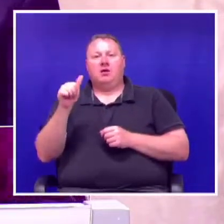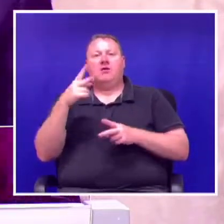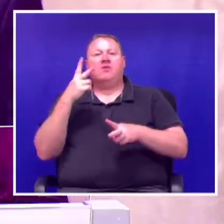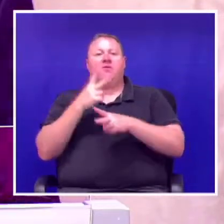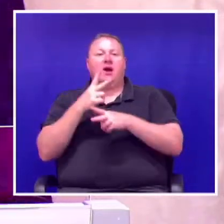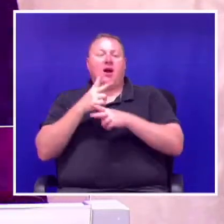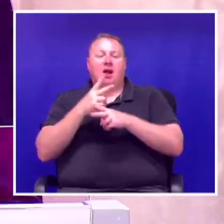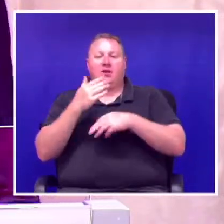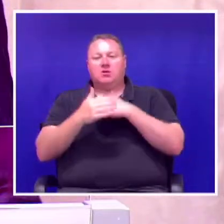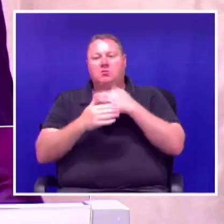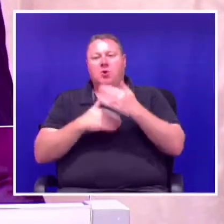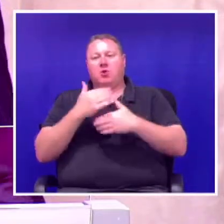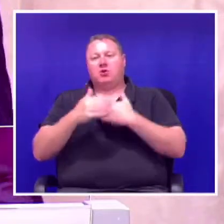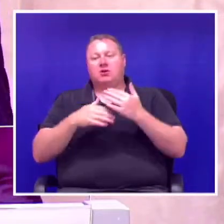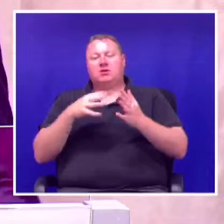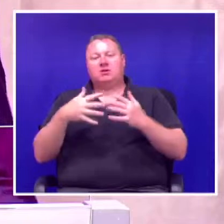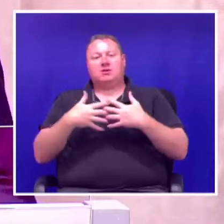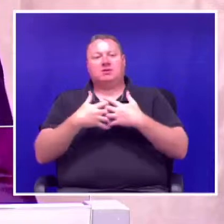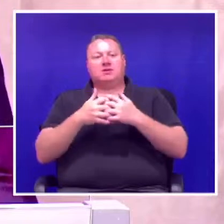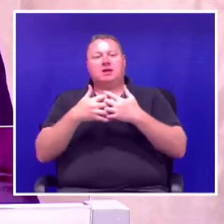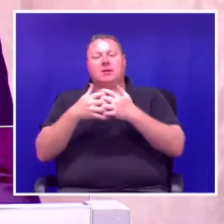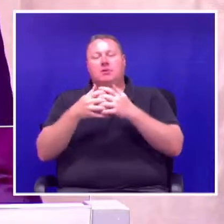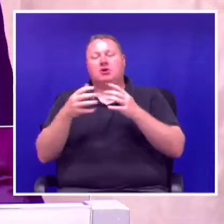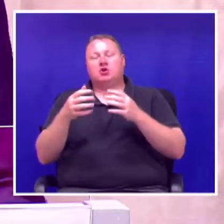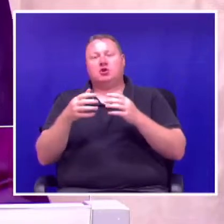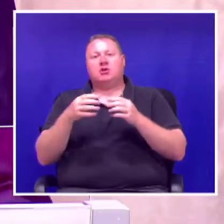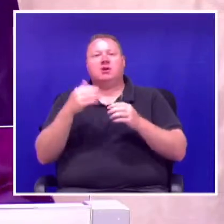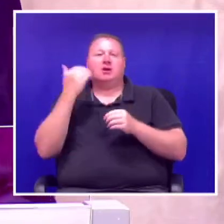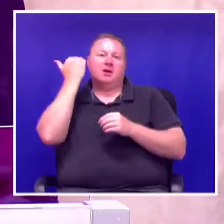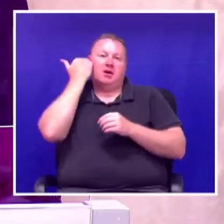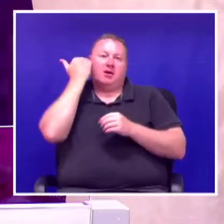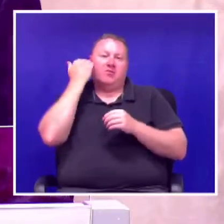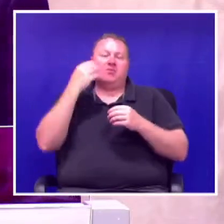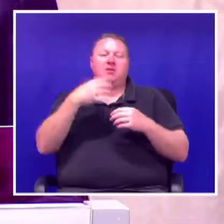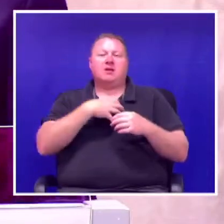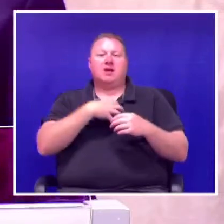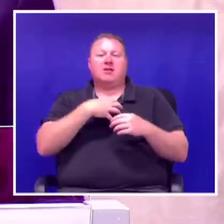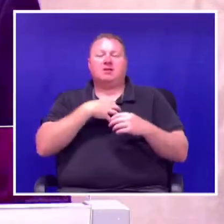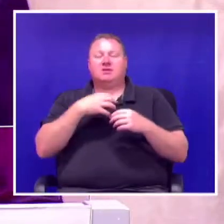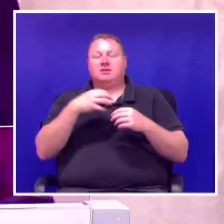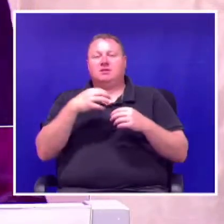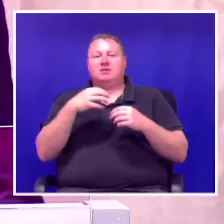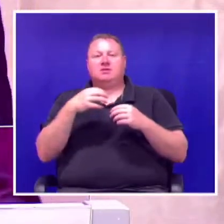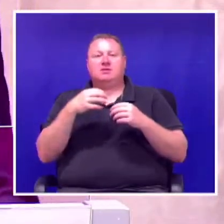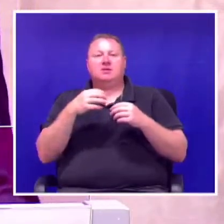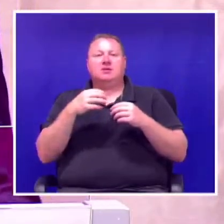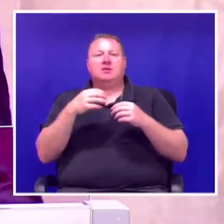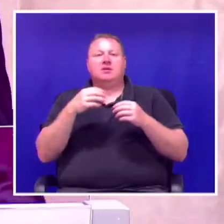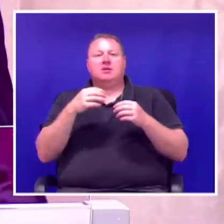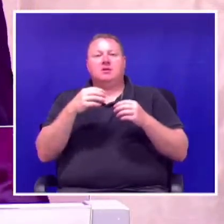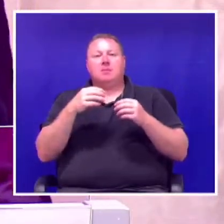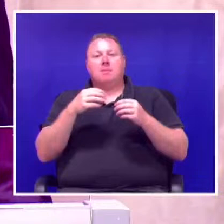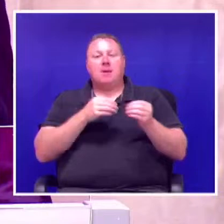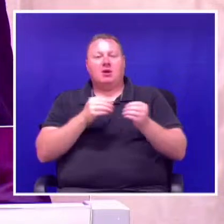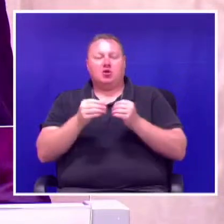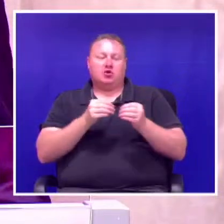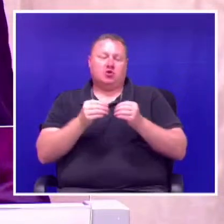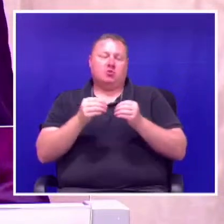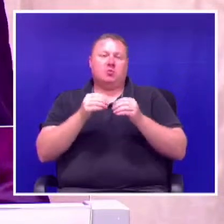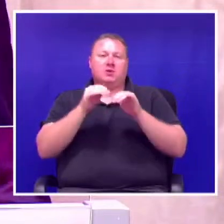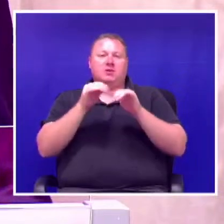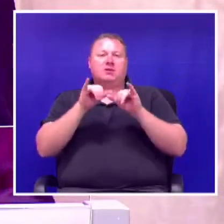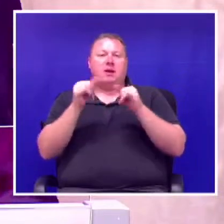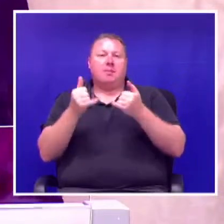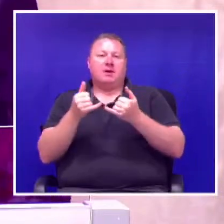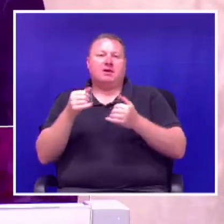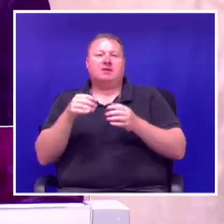processes towards establishment of the State Asset Management Company and